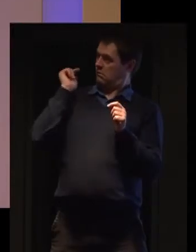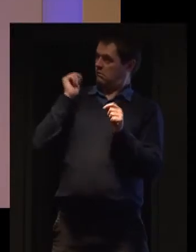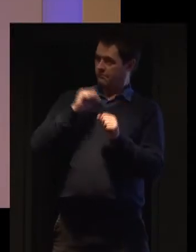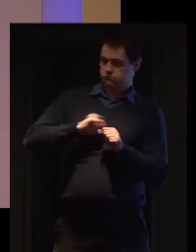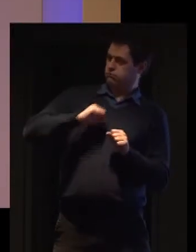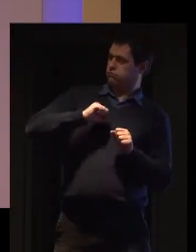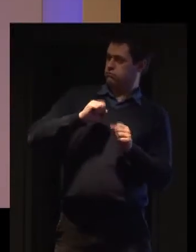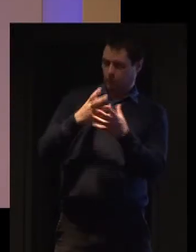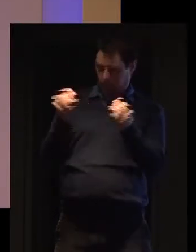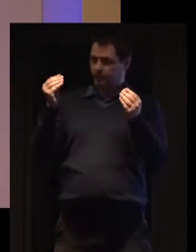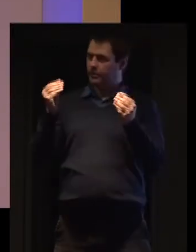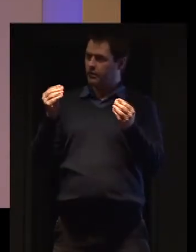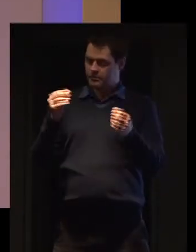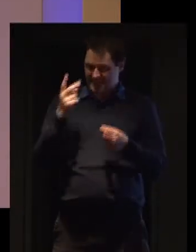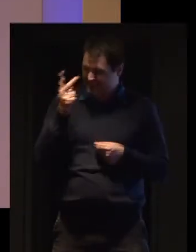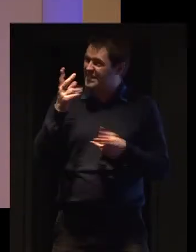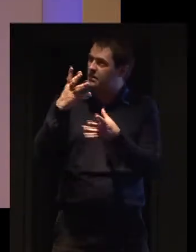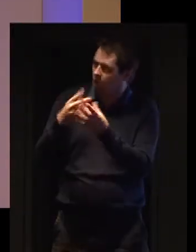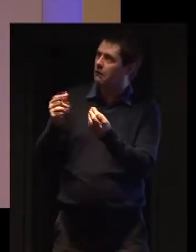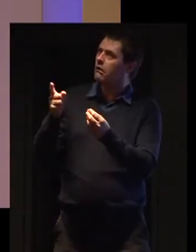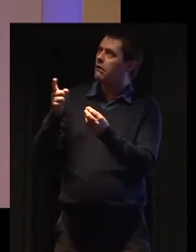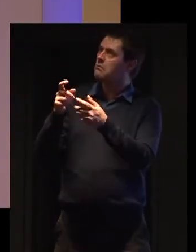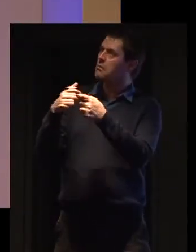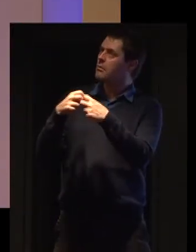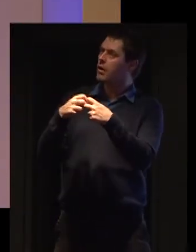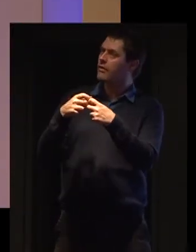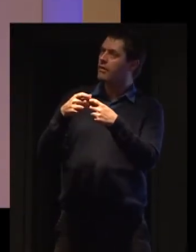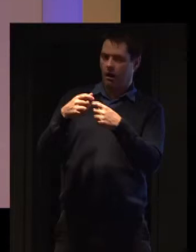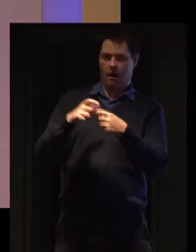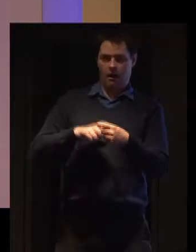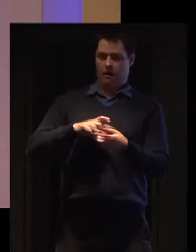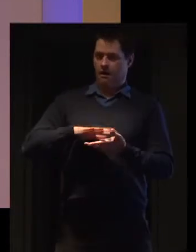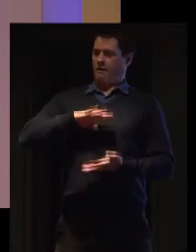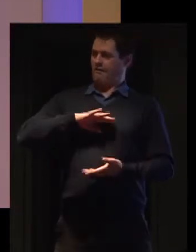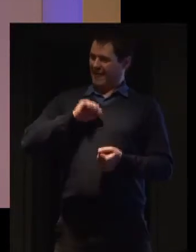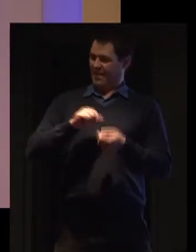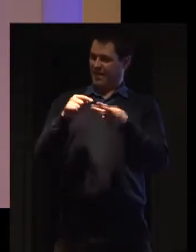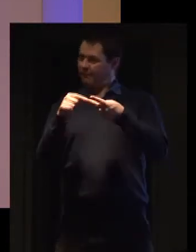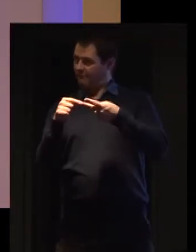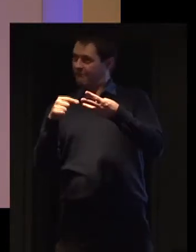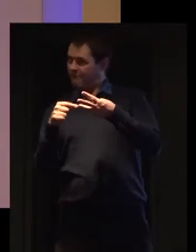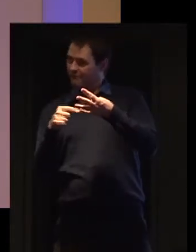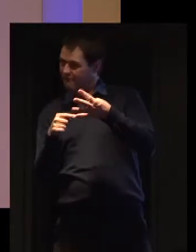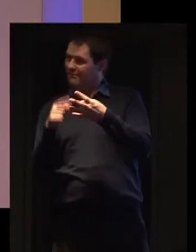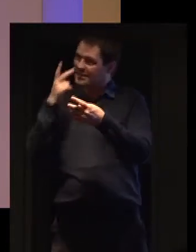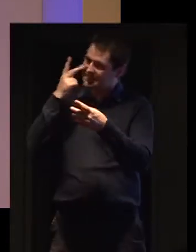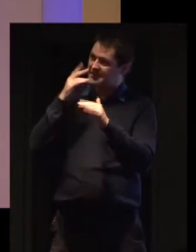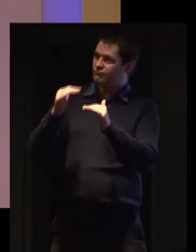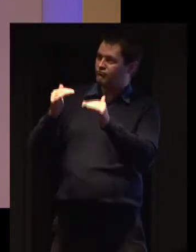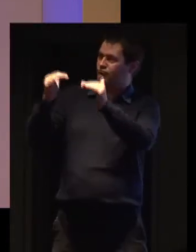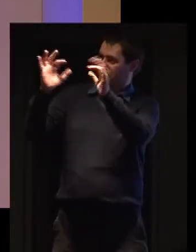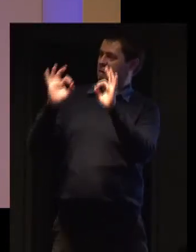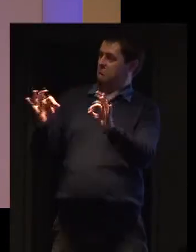successes then give the DSA the confidence to go on and deal with other issues. Now, can they make a difference, the